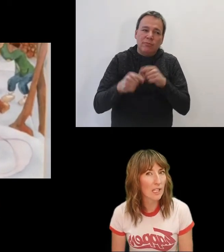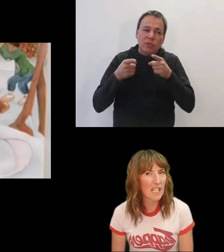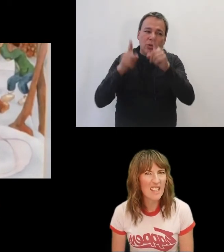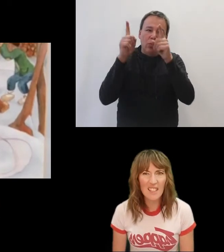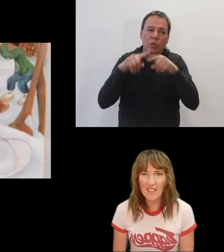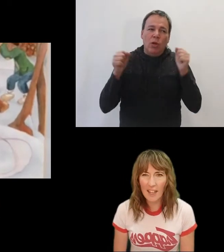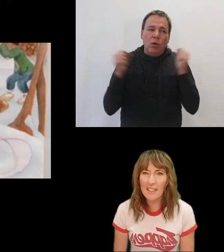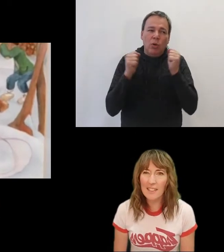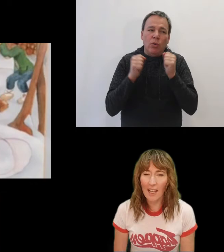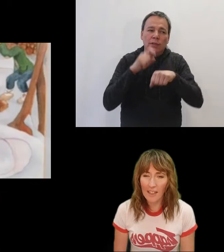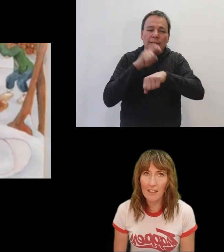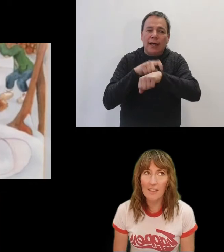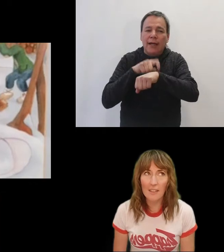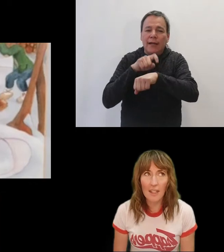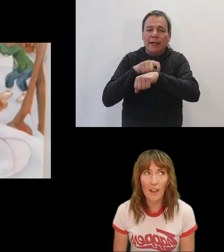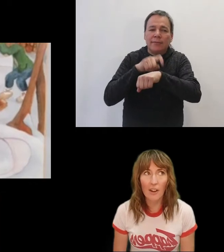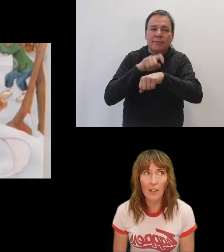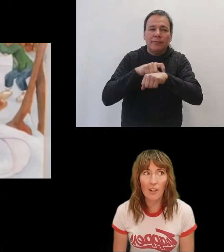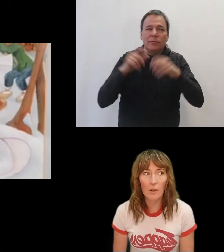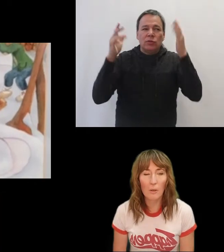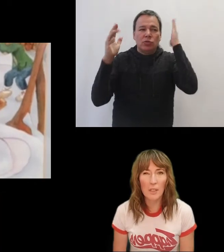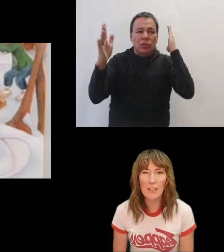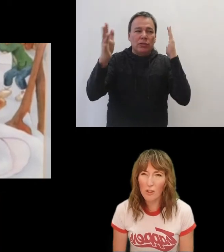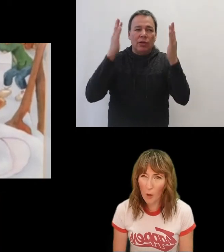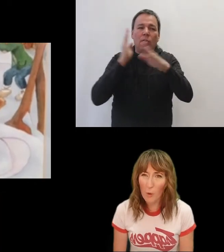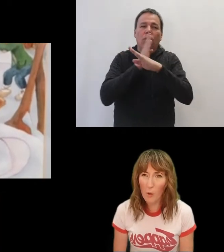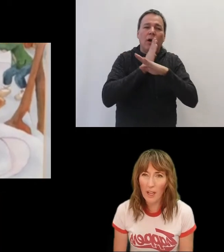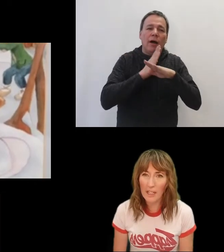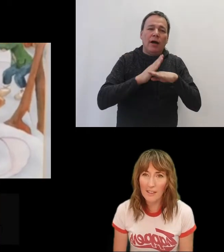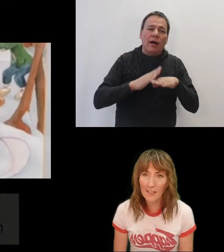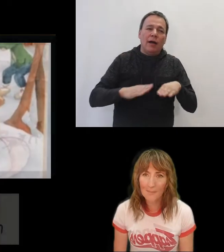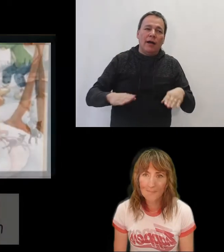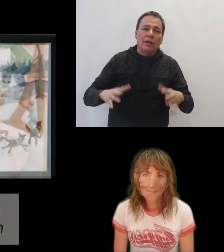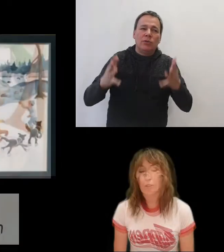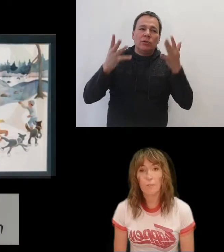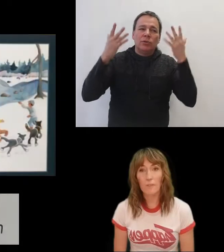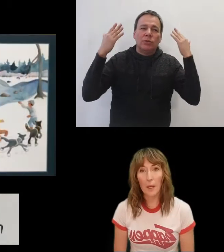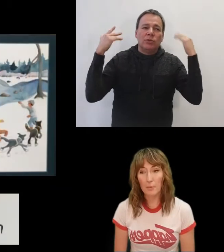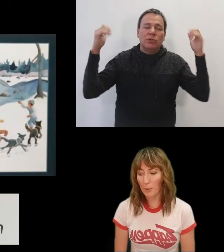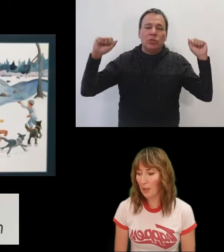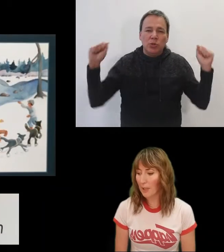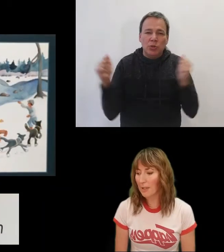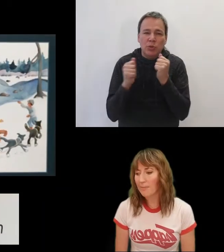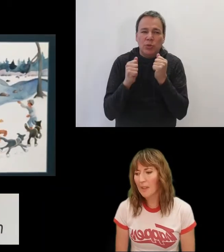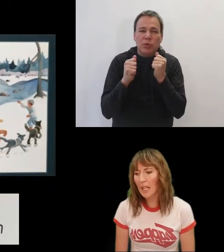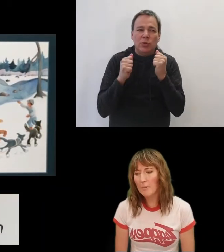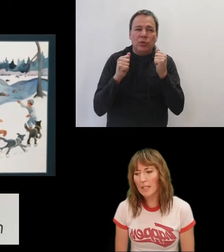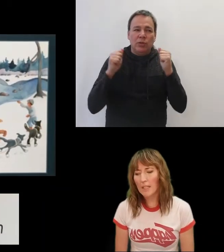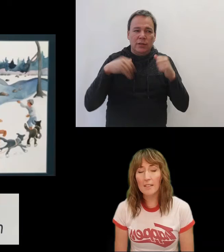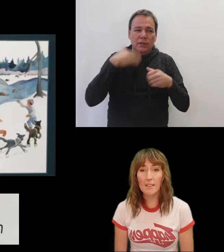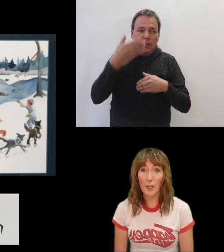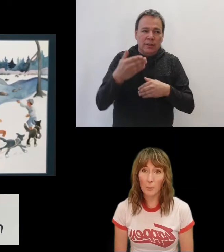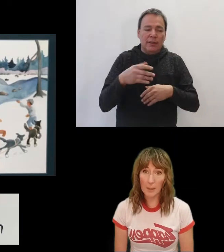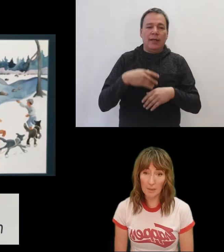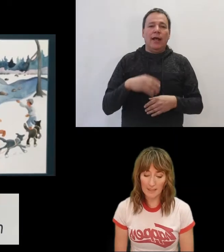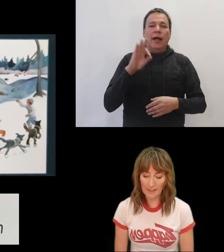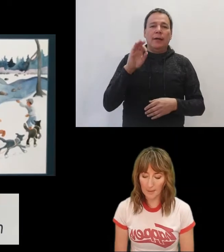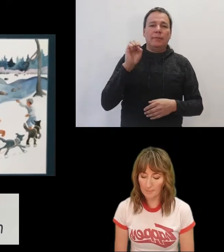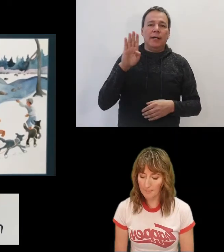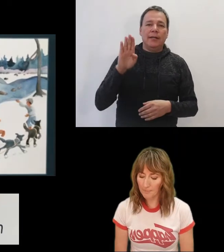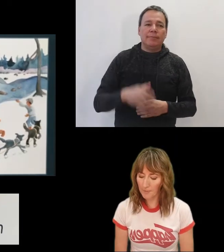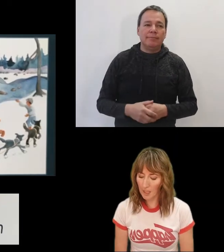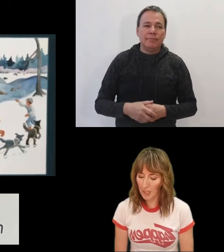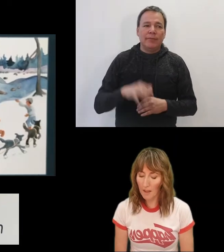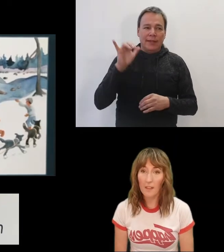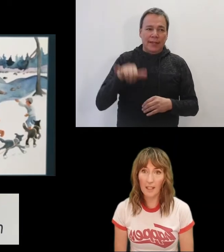winter, is that silence in the air when it's so quiet. February, Migissa